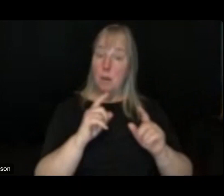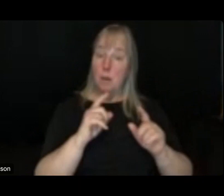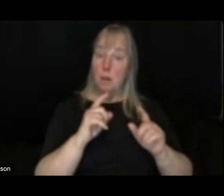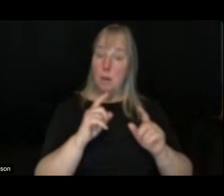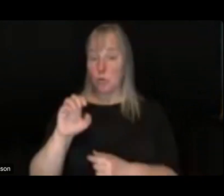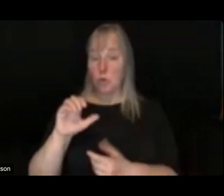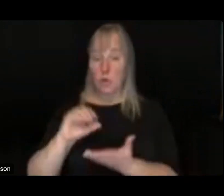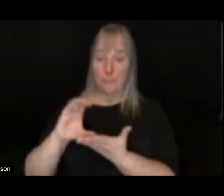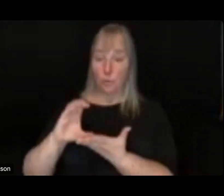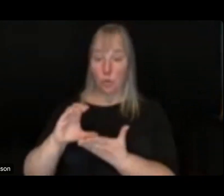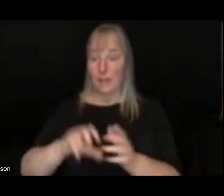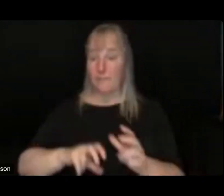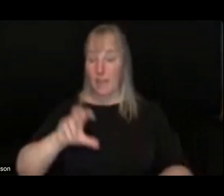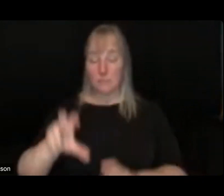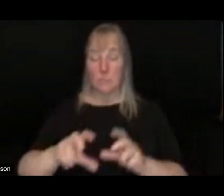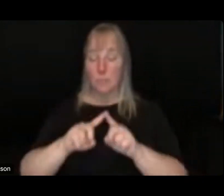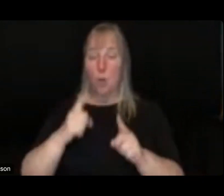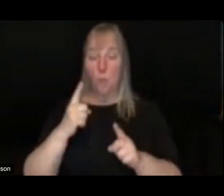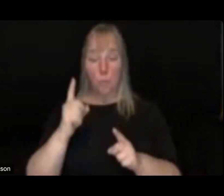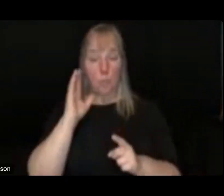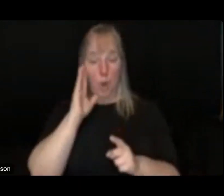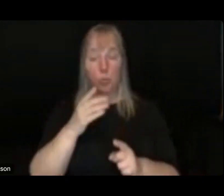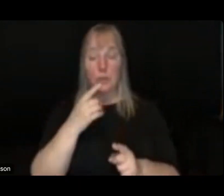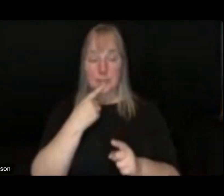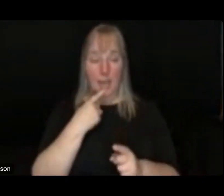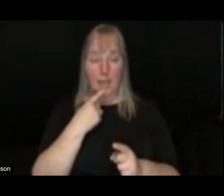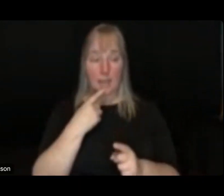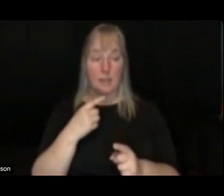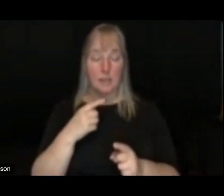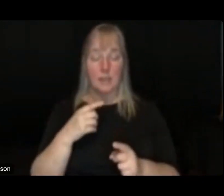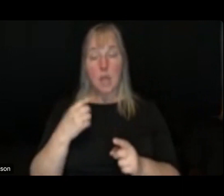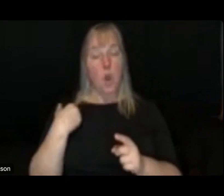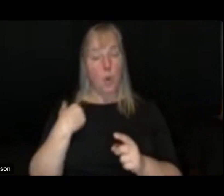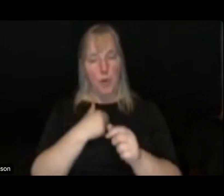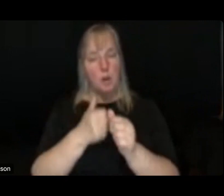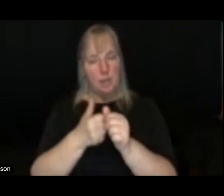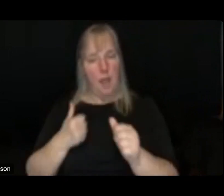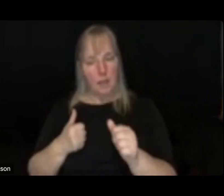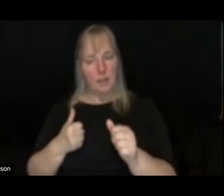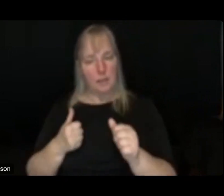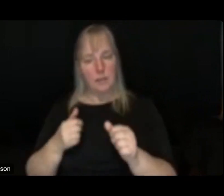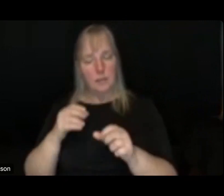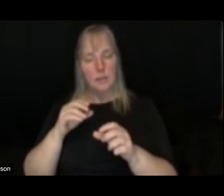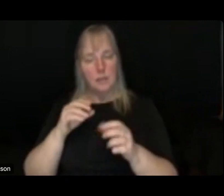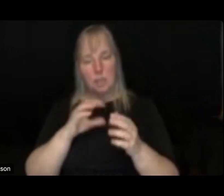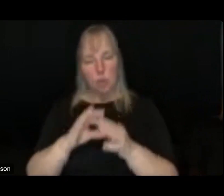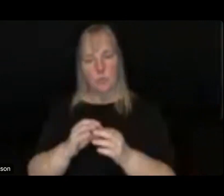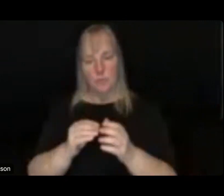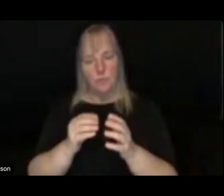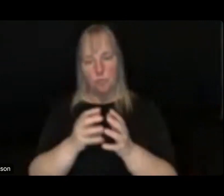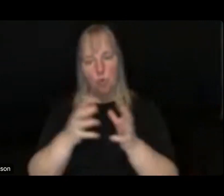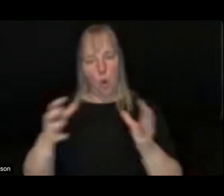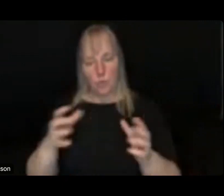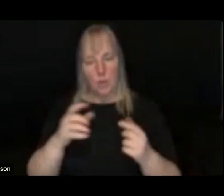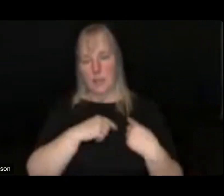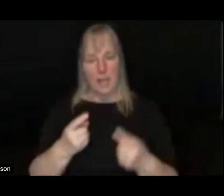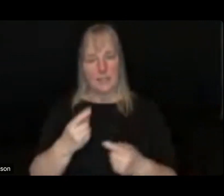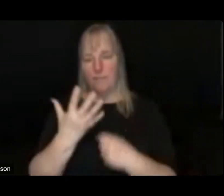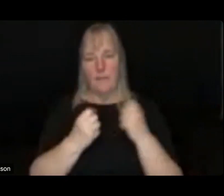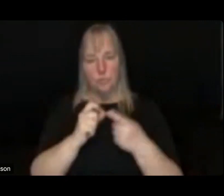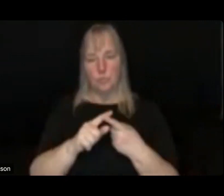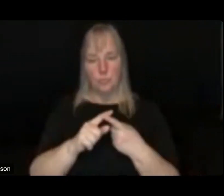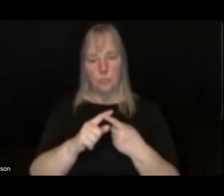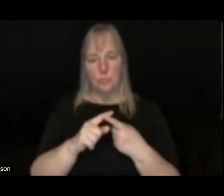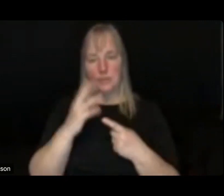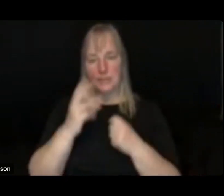in IT, and we have lagging in terms of growth over the last 5 or 6 years, but we are in IT